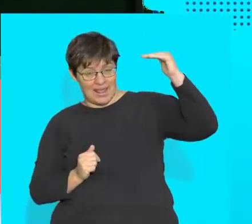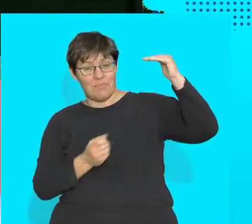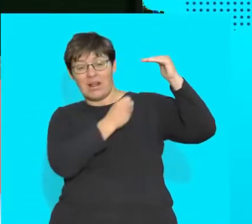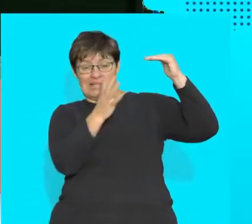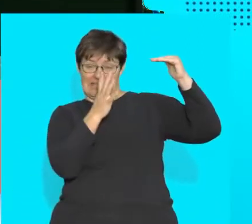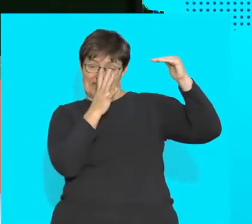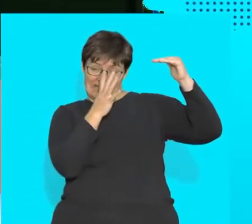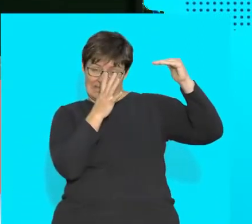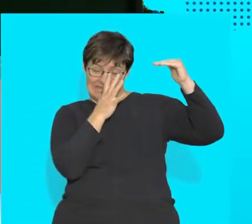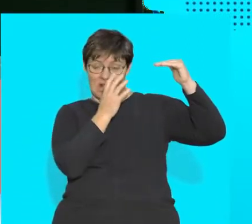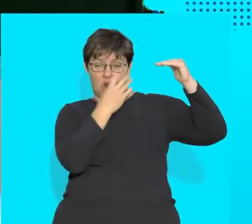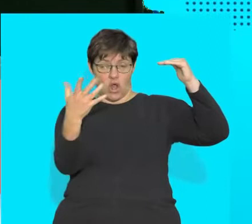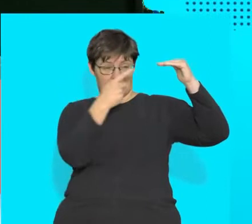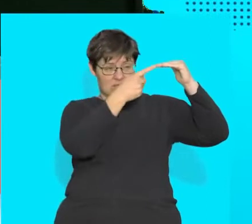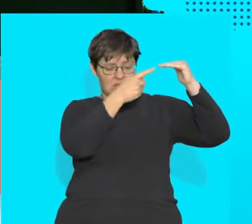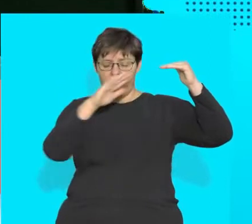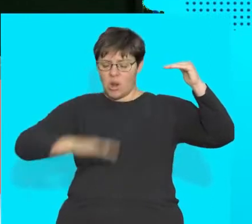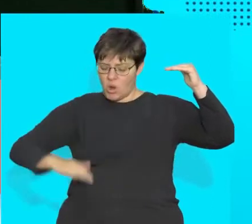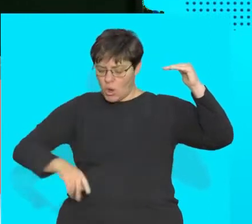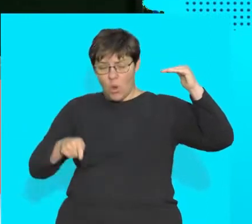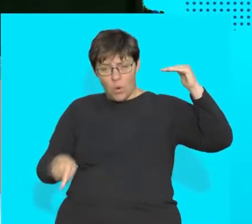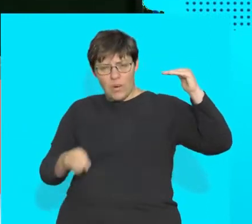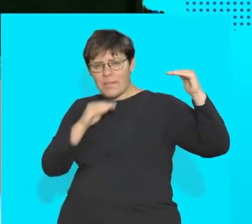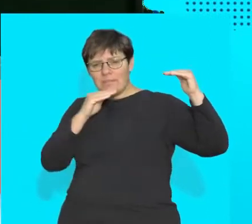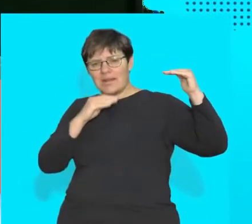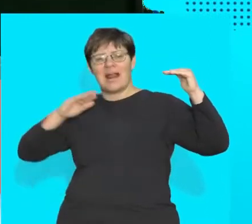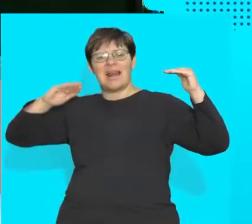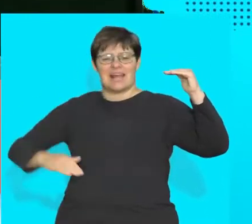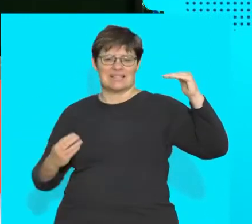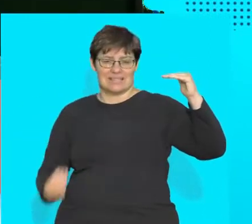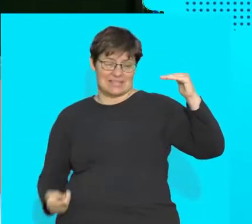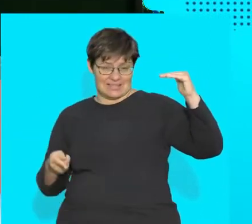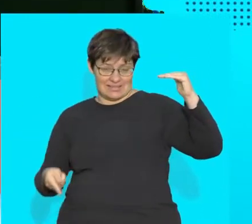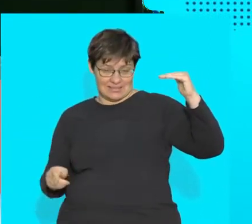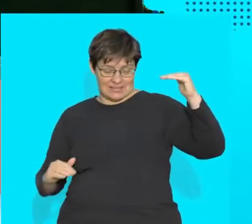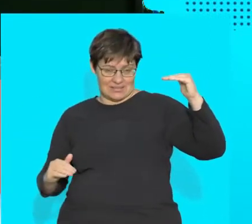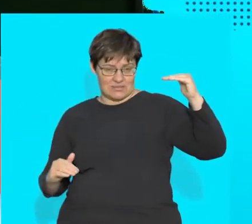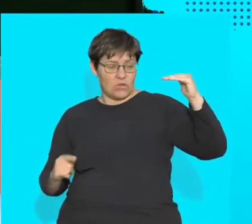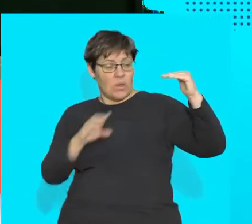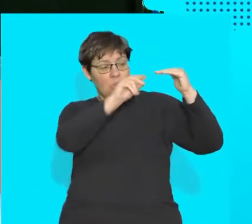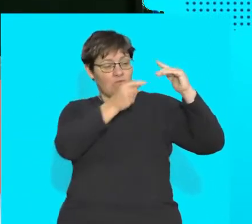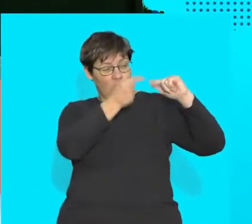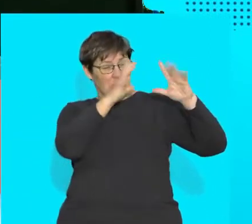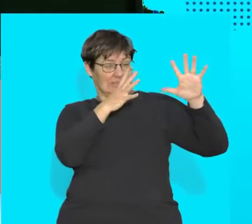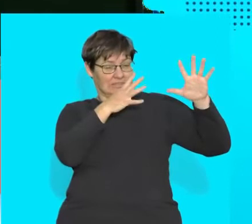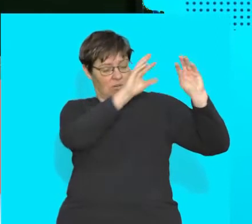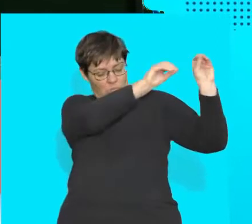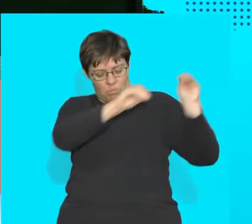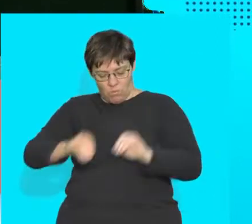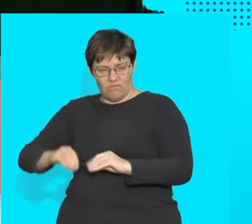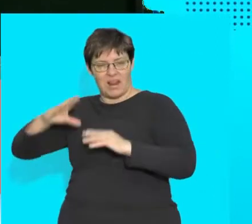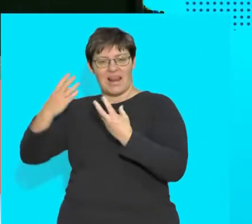means a lot of something. And a low concentration means less. Now, as I said to you